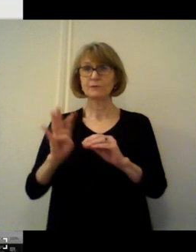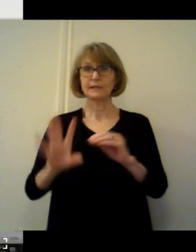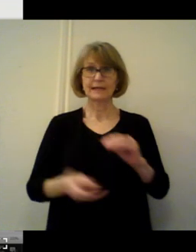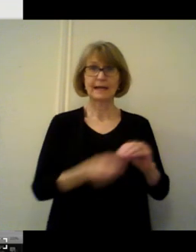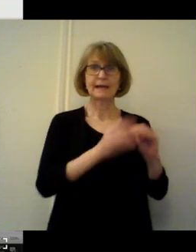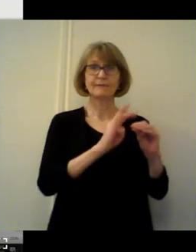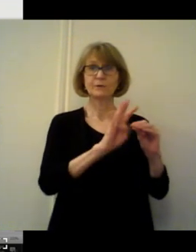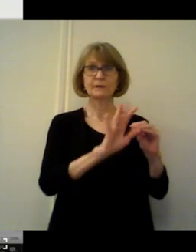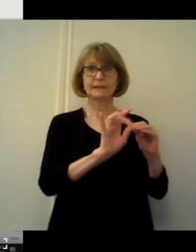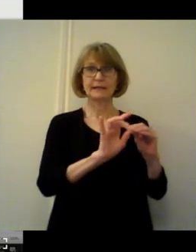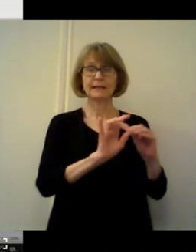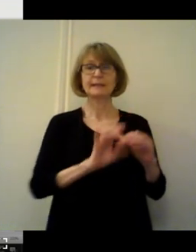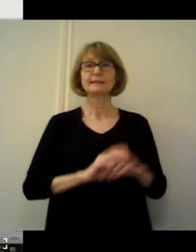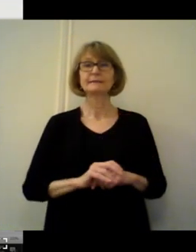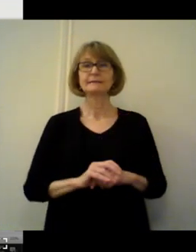Add 48.